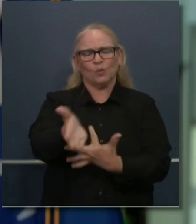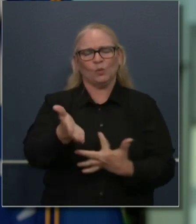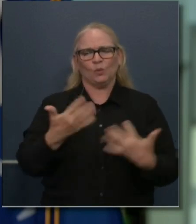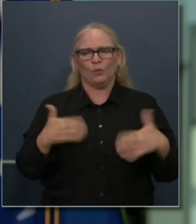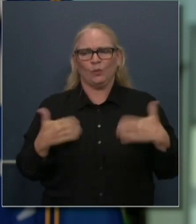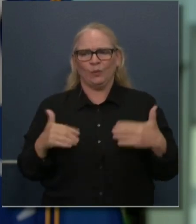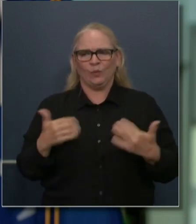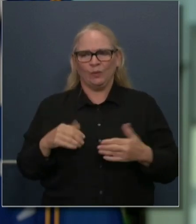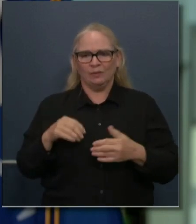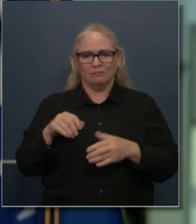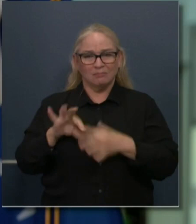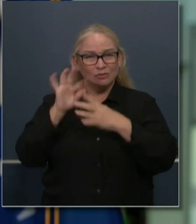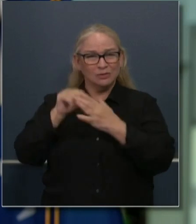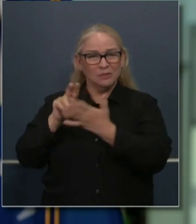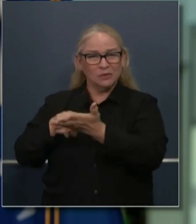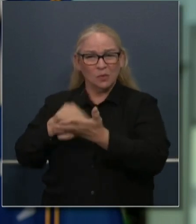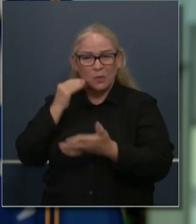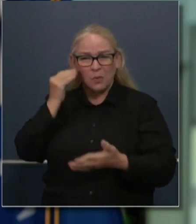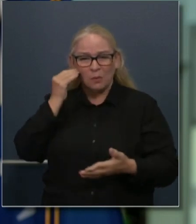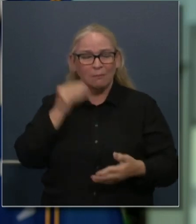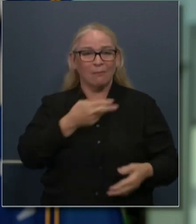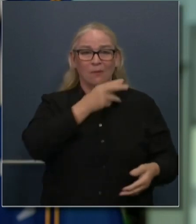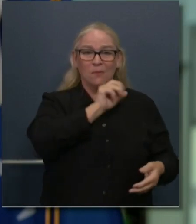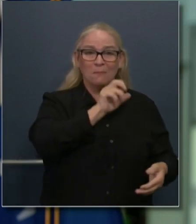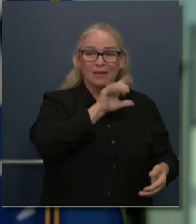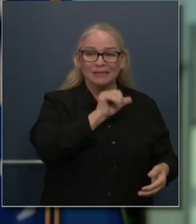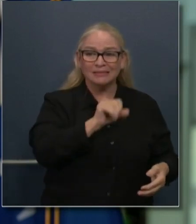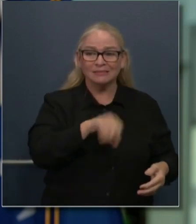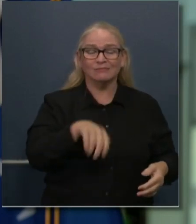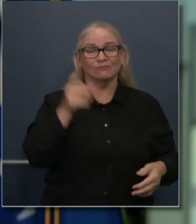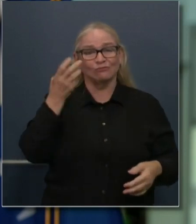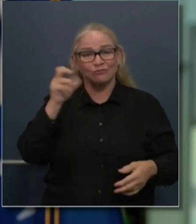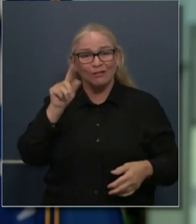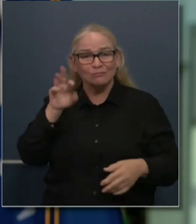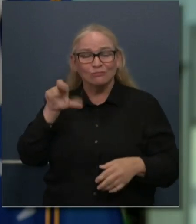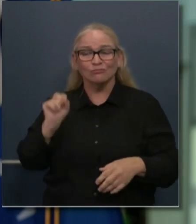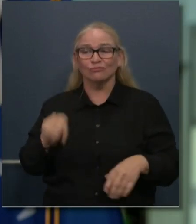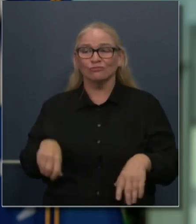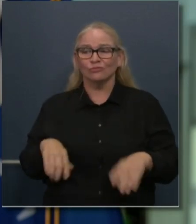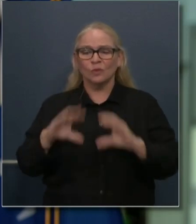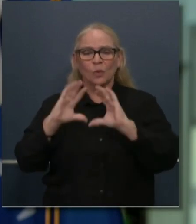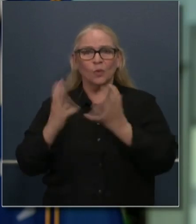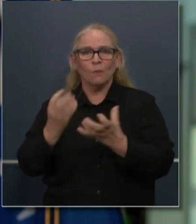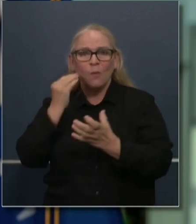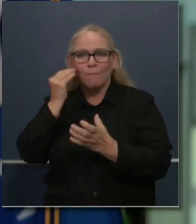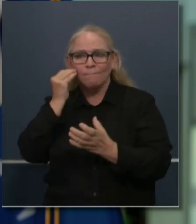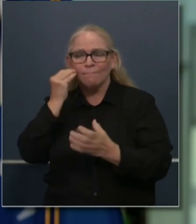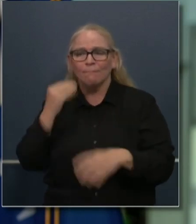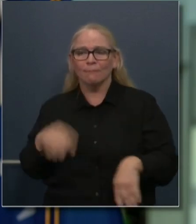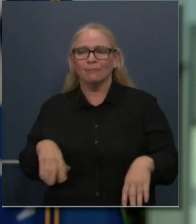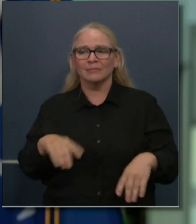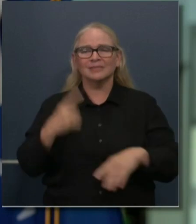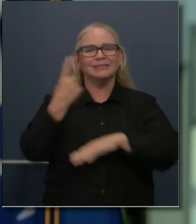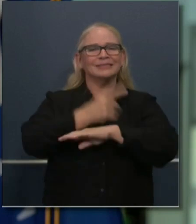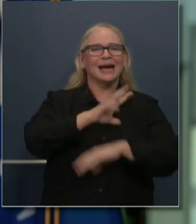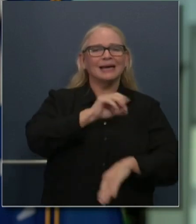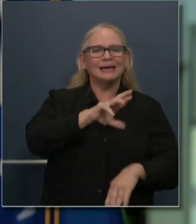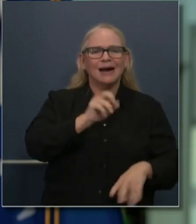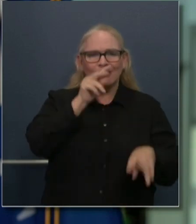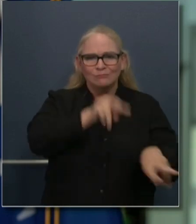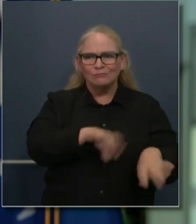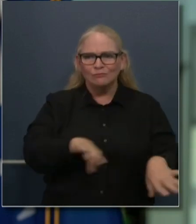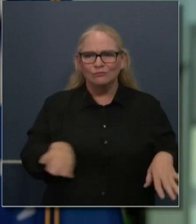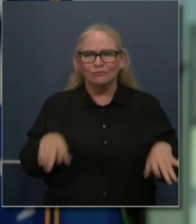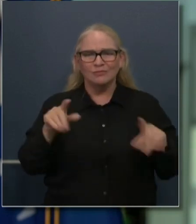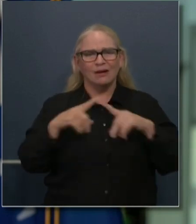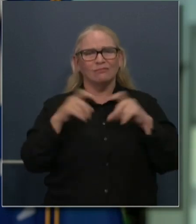settings, from homeless shelters to skilled nursing facilities, residential care, adult daycare facilities throughout the state of